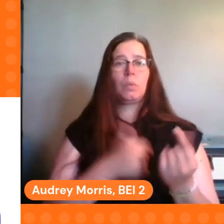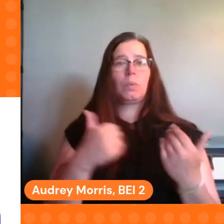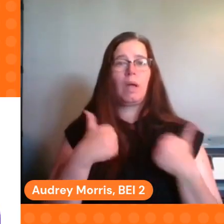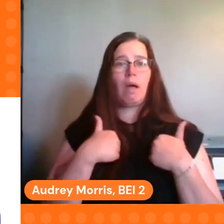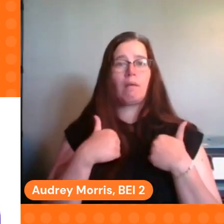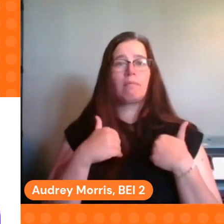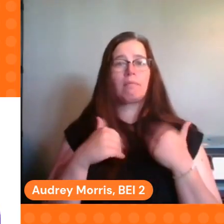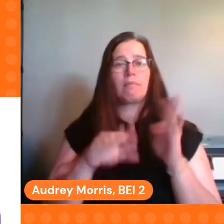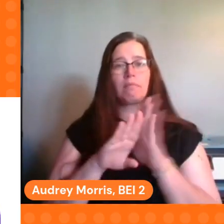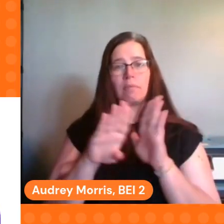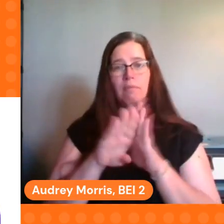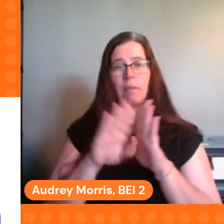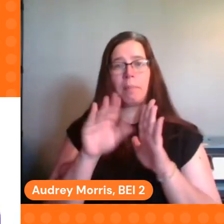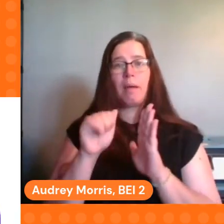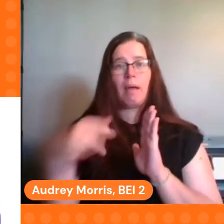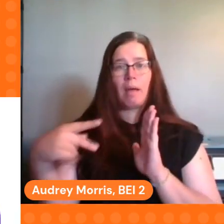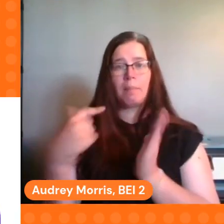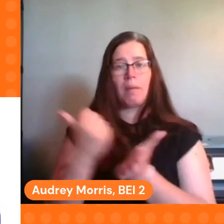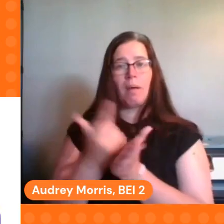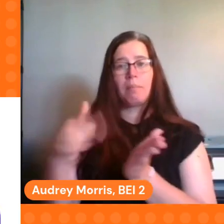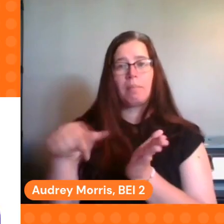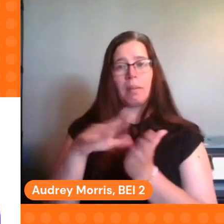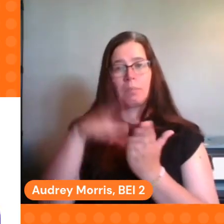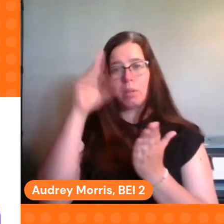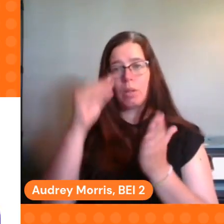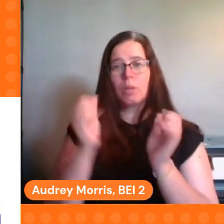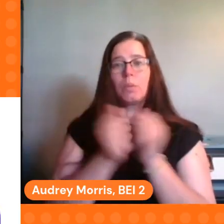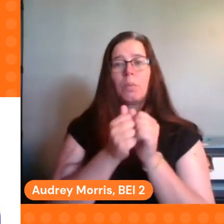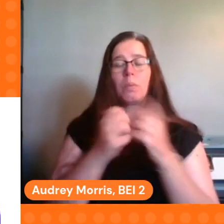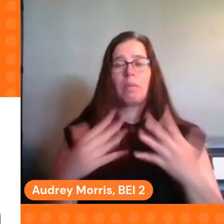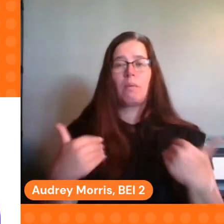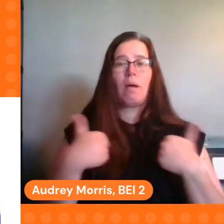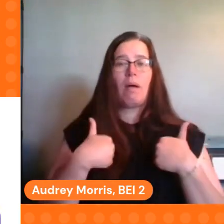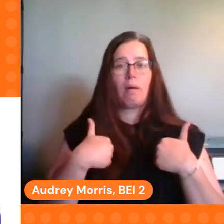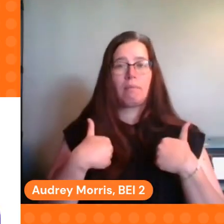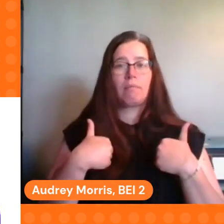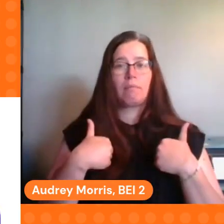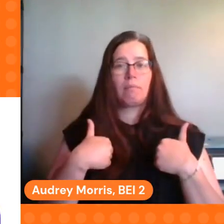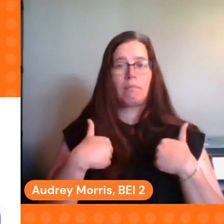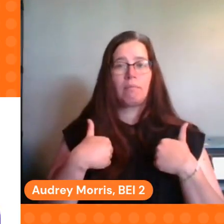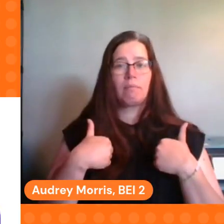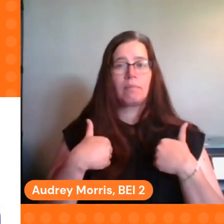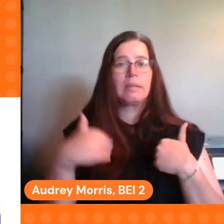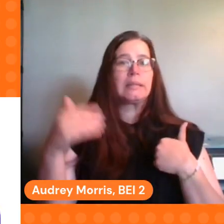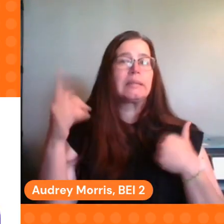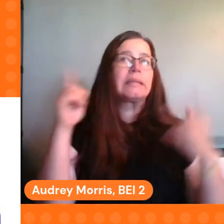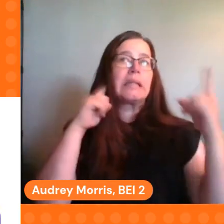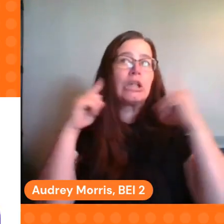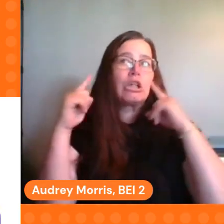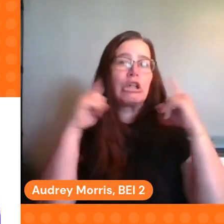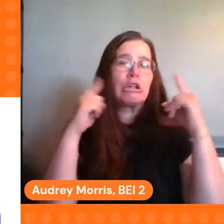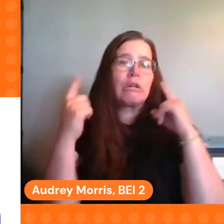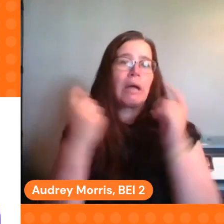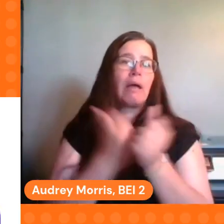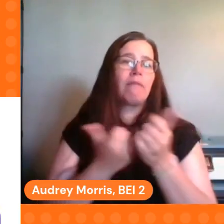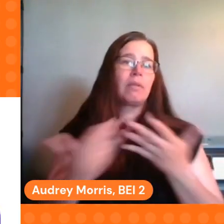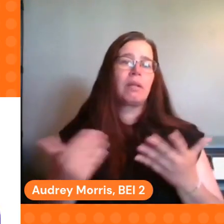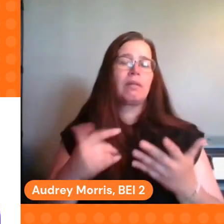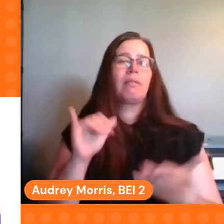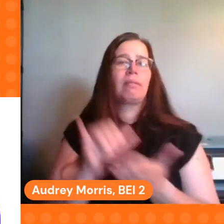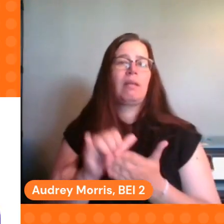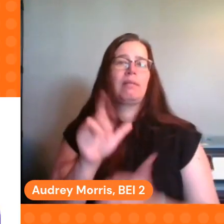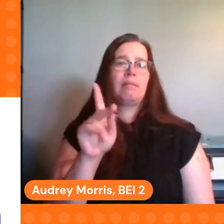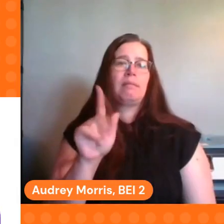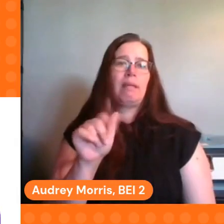that can actually help them to learn without having to hear everything. So basically, that's what Kalimani